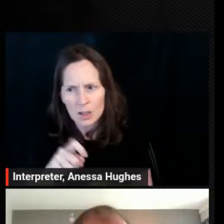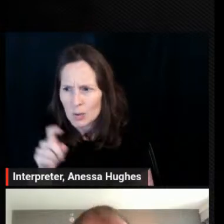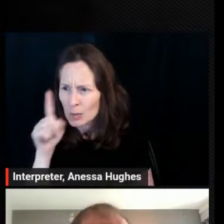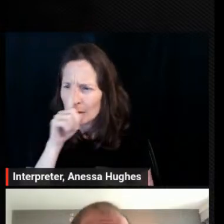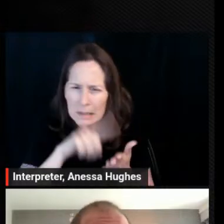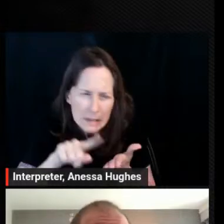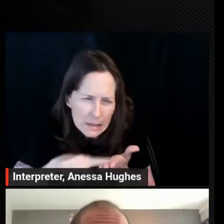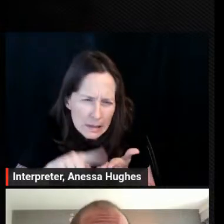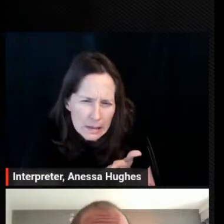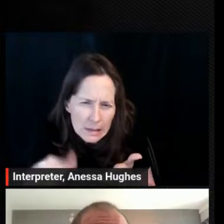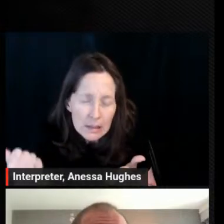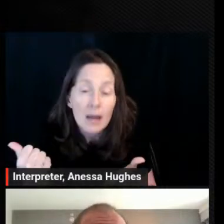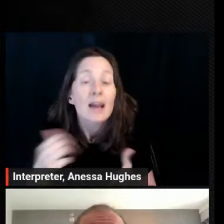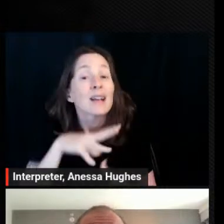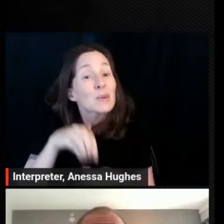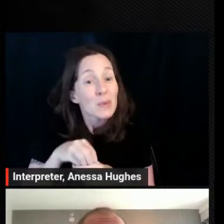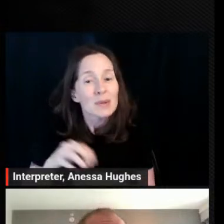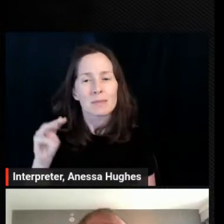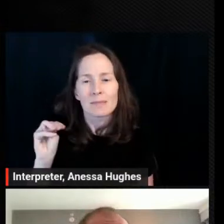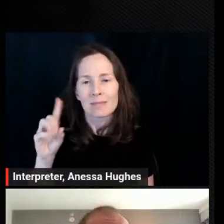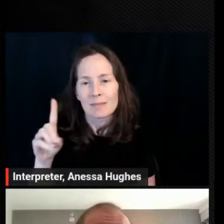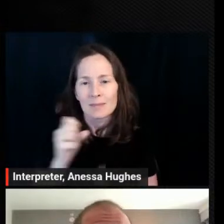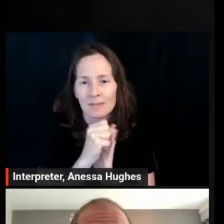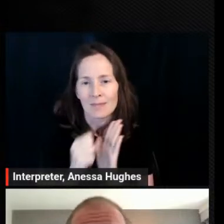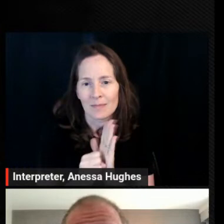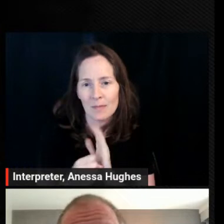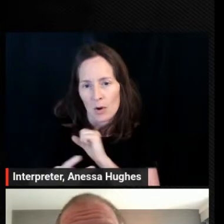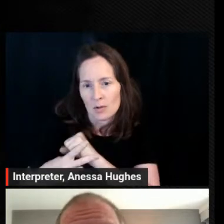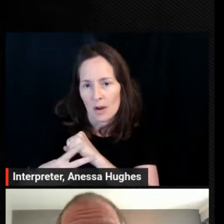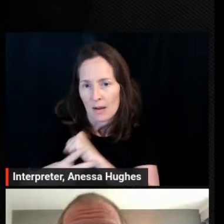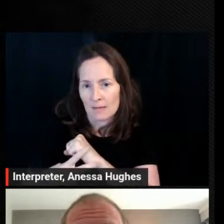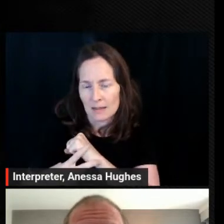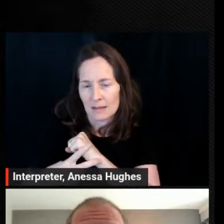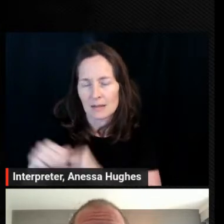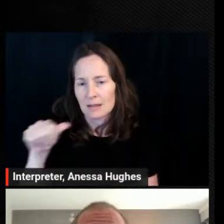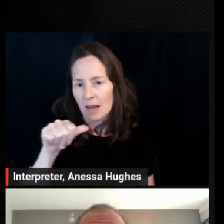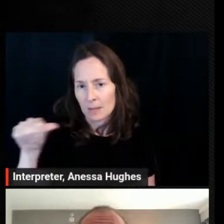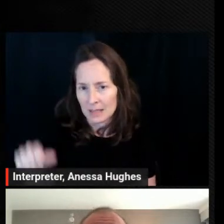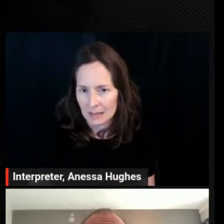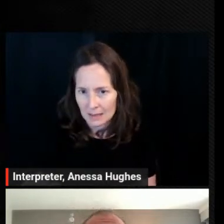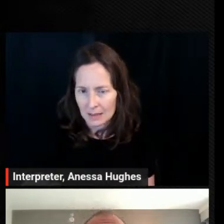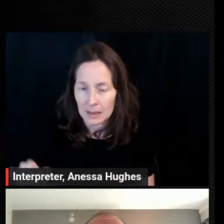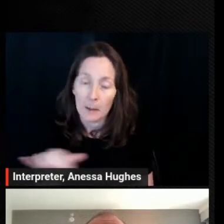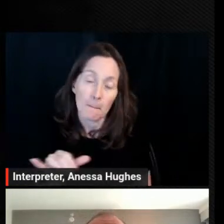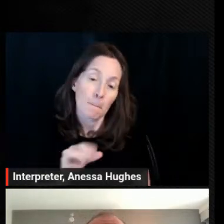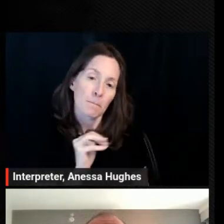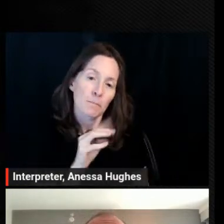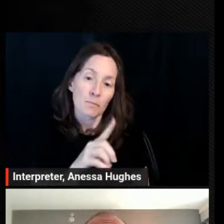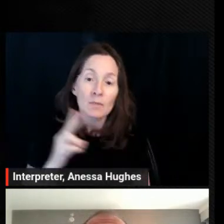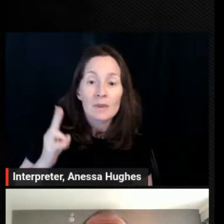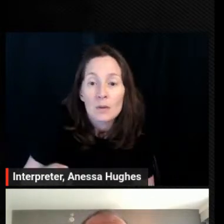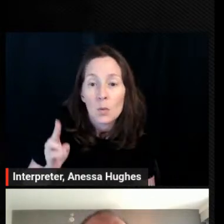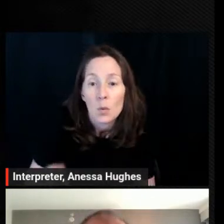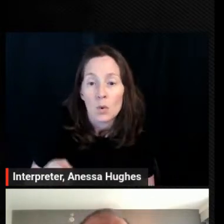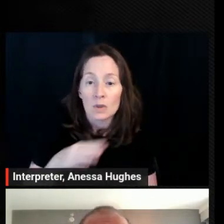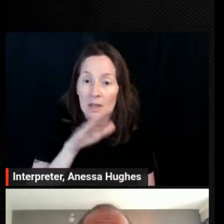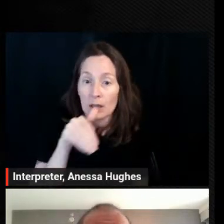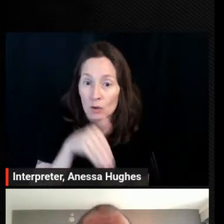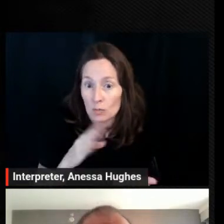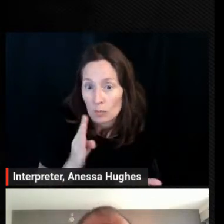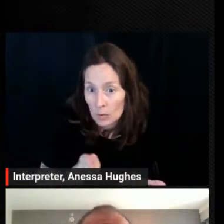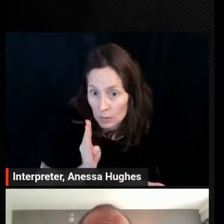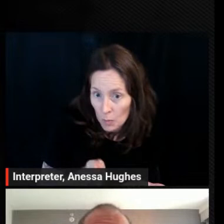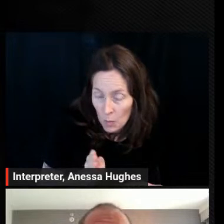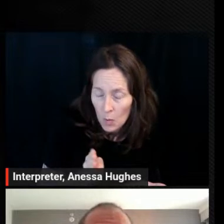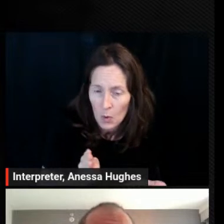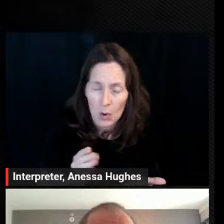Maryland State Archives in Annapolis and the Maryland Center for History and Culture in Baltimore, for scraps